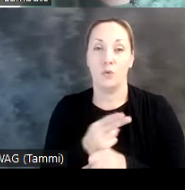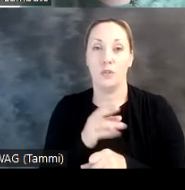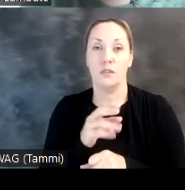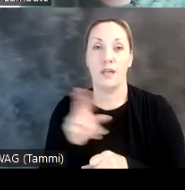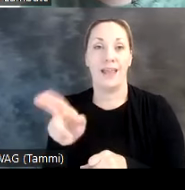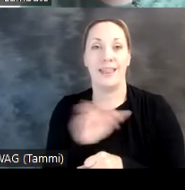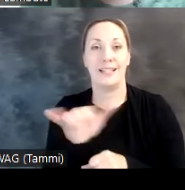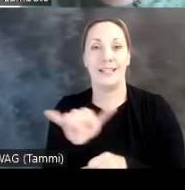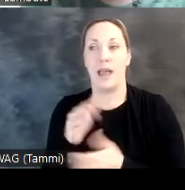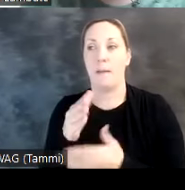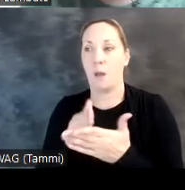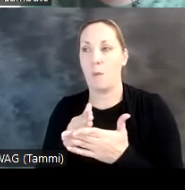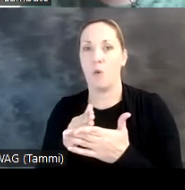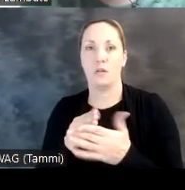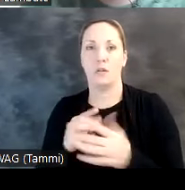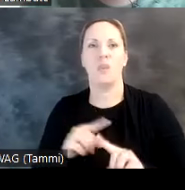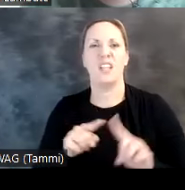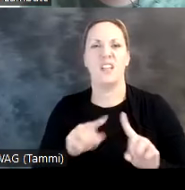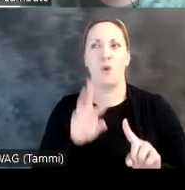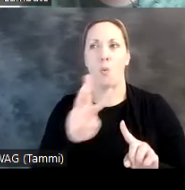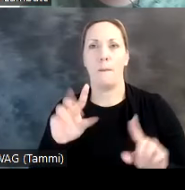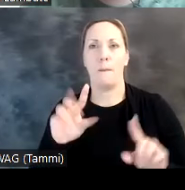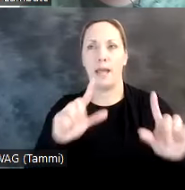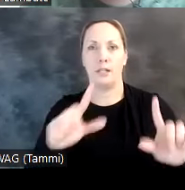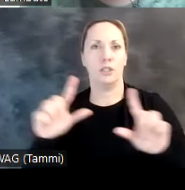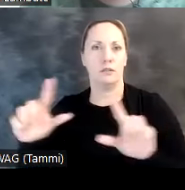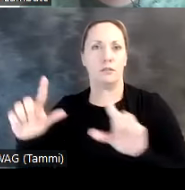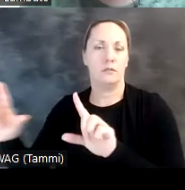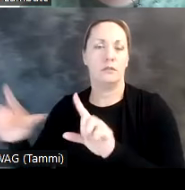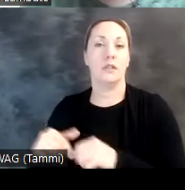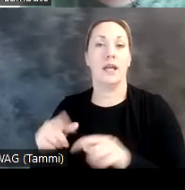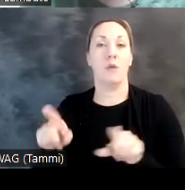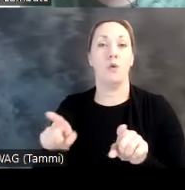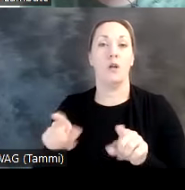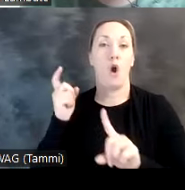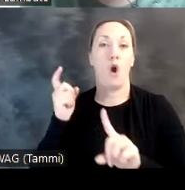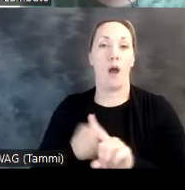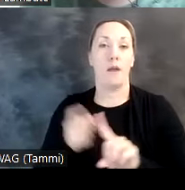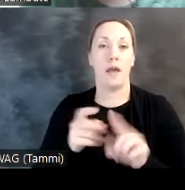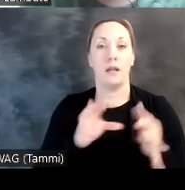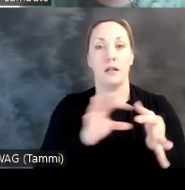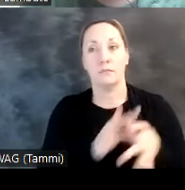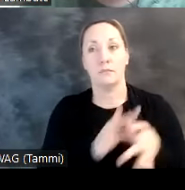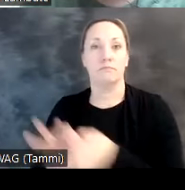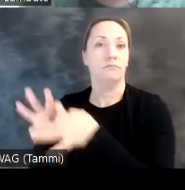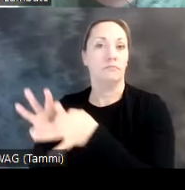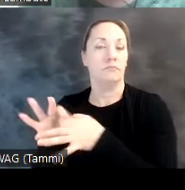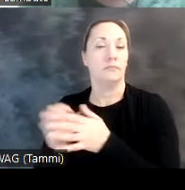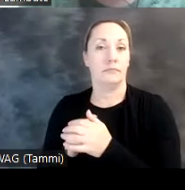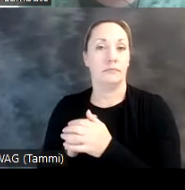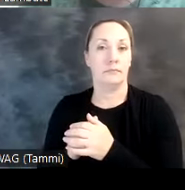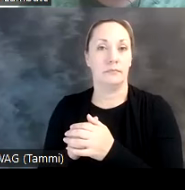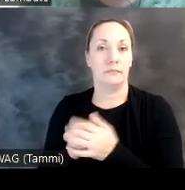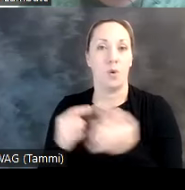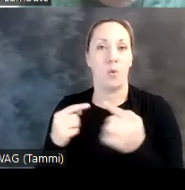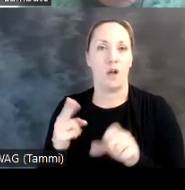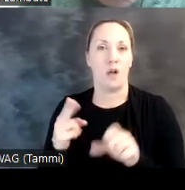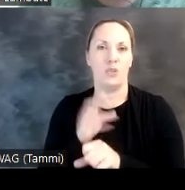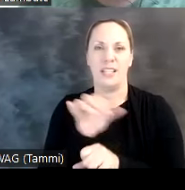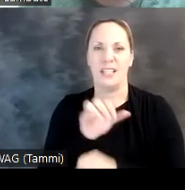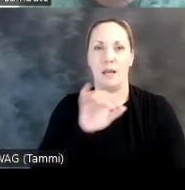across different web pages of the website, it will automatically be in effect as we are using the same